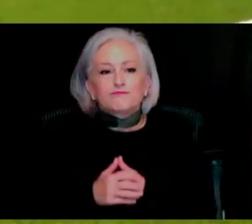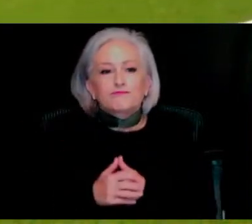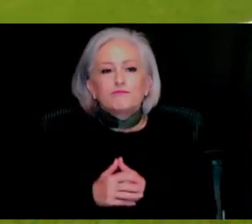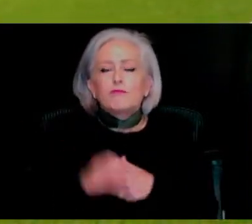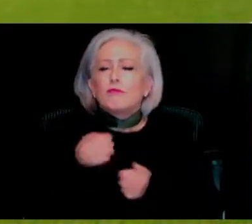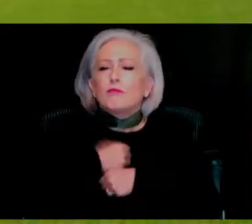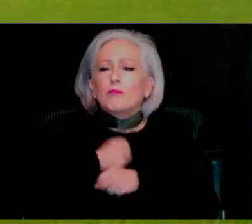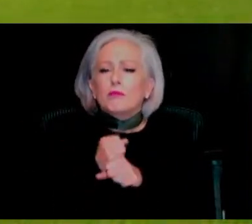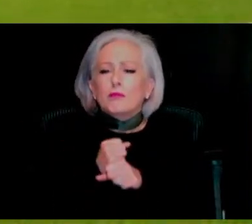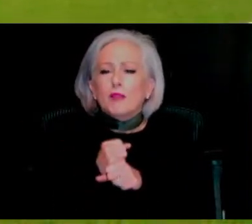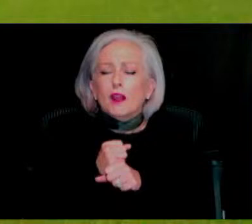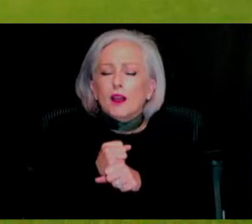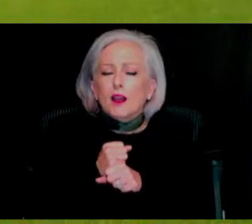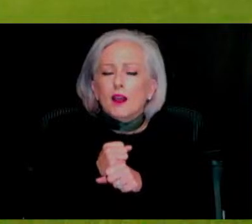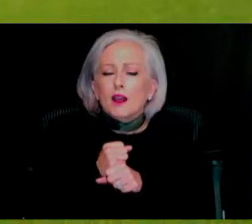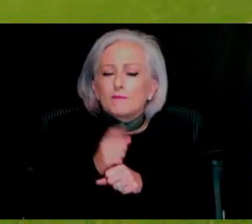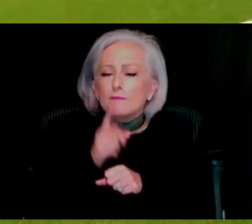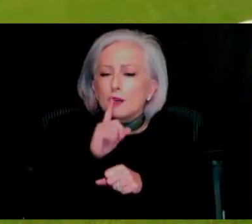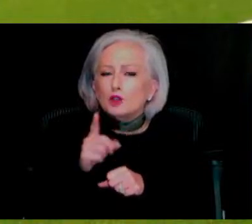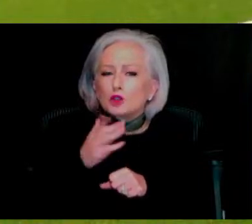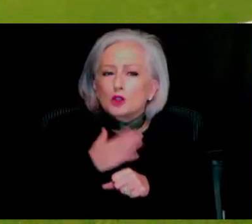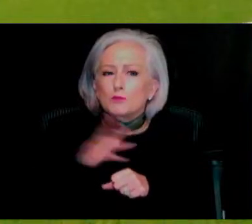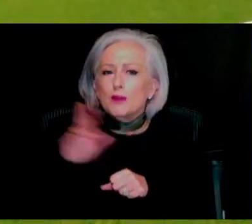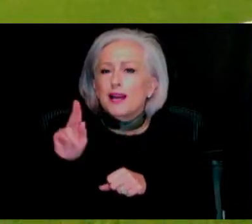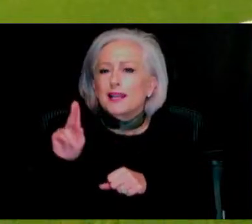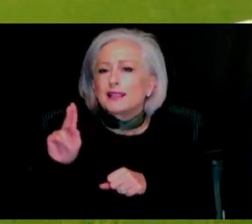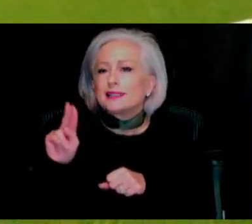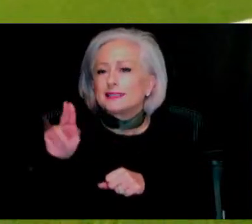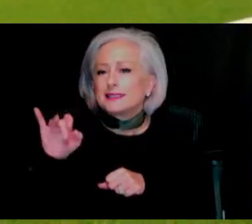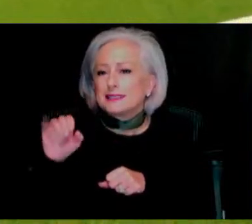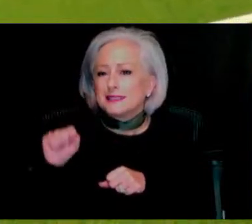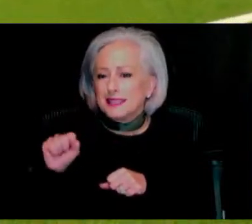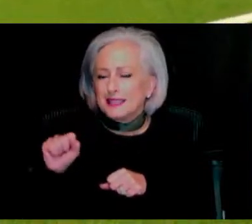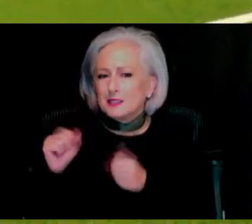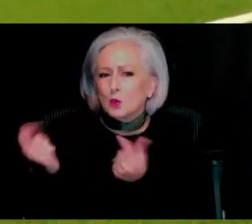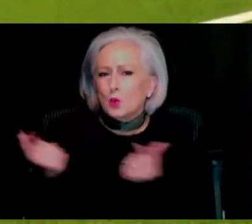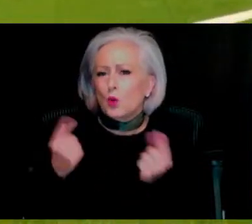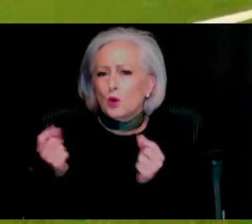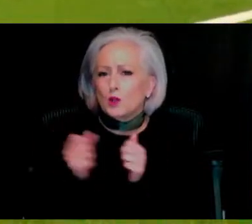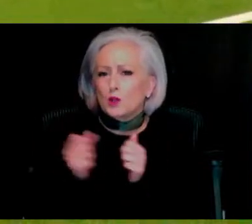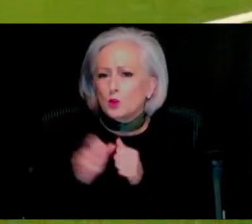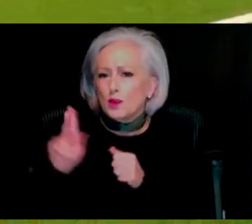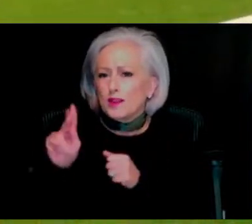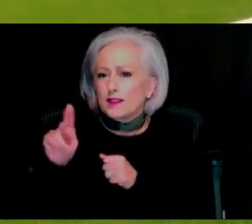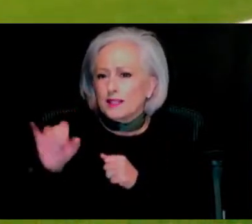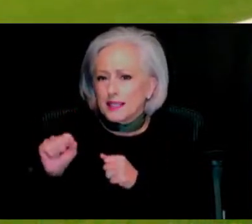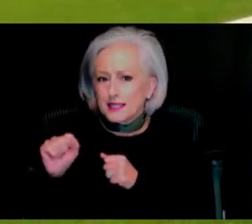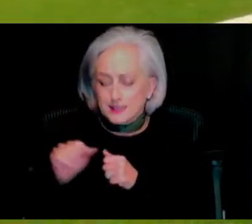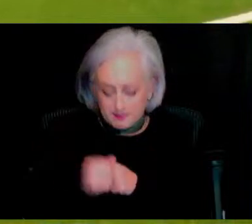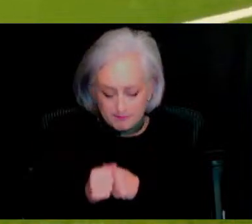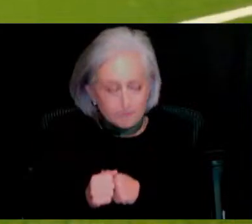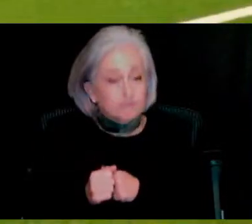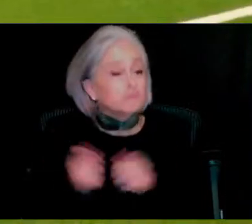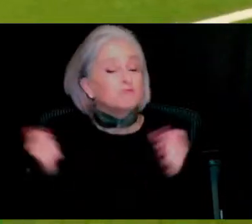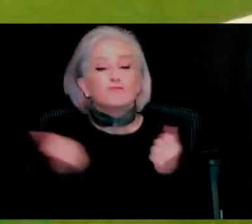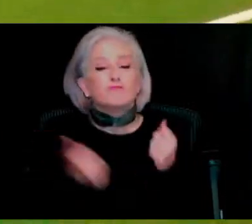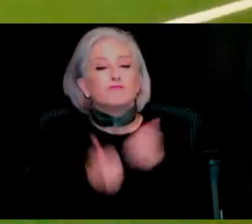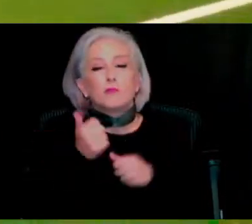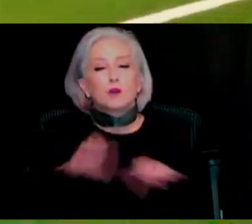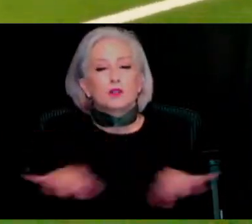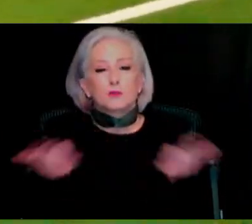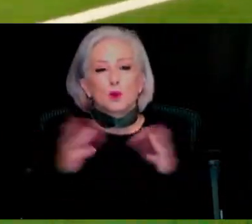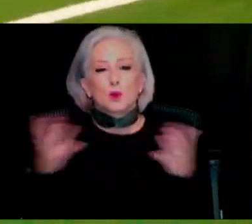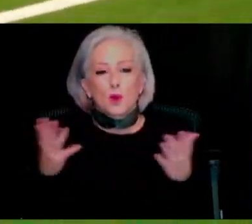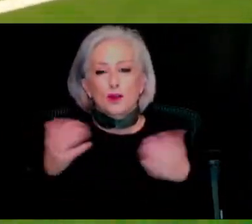going? What's supposed to be happening with my knees while I'm doing this? And I'm going to put the mic down while I try it. Yes. So the biggest thing in the squat is that you want to make sure that your